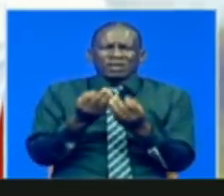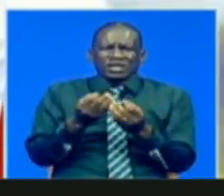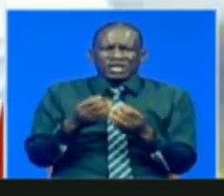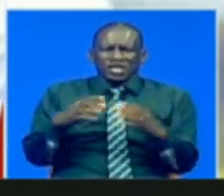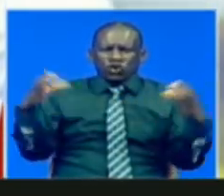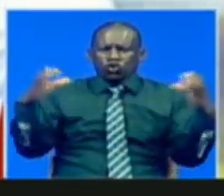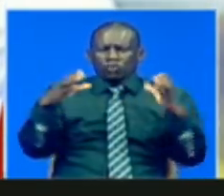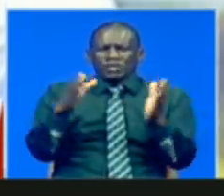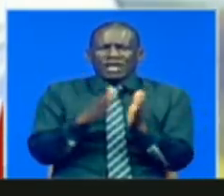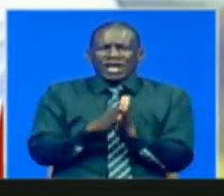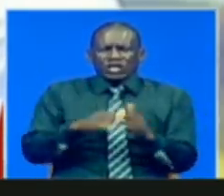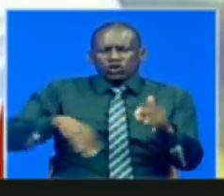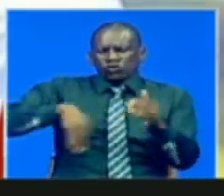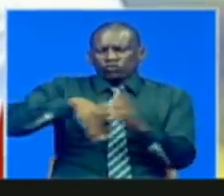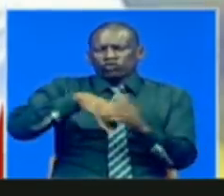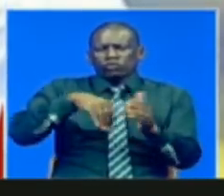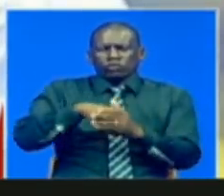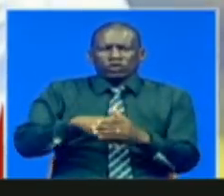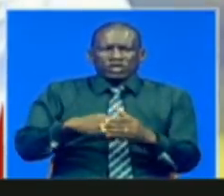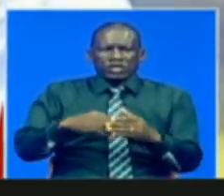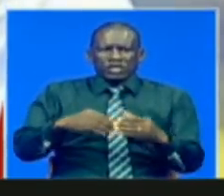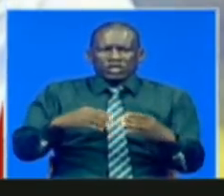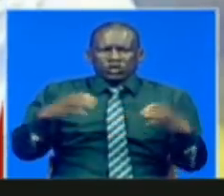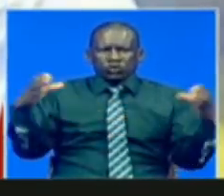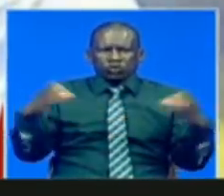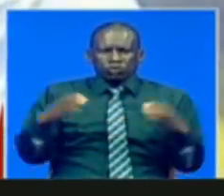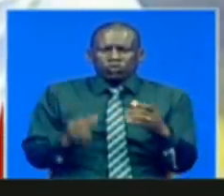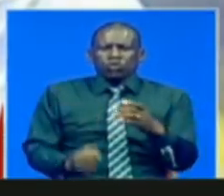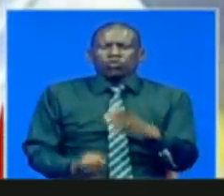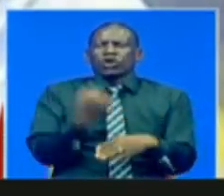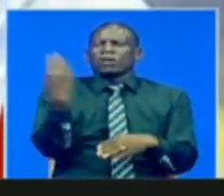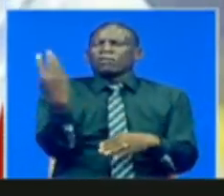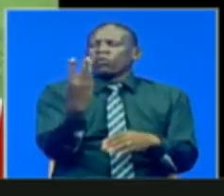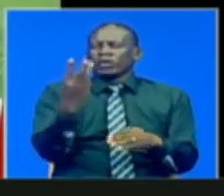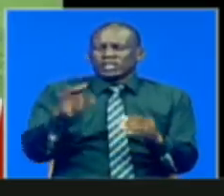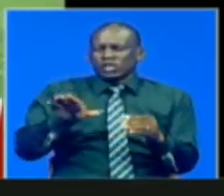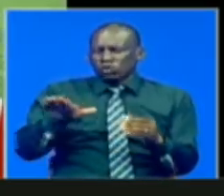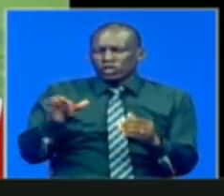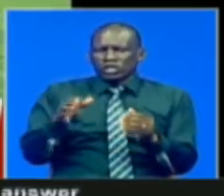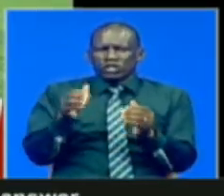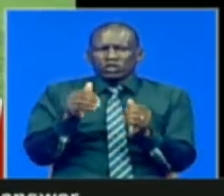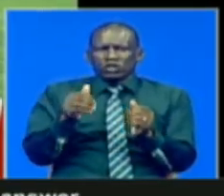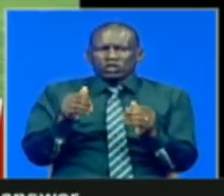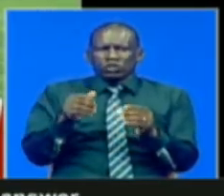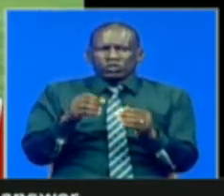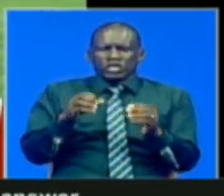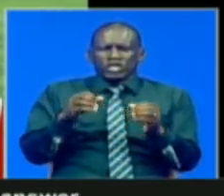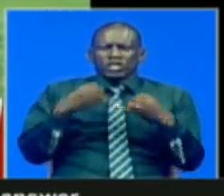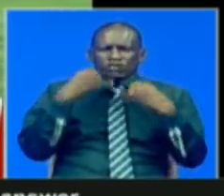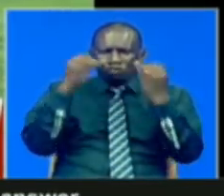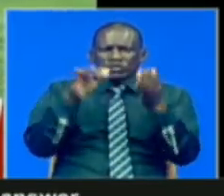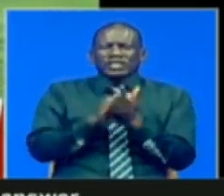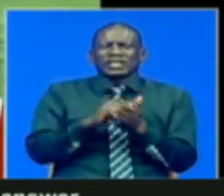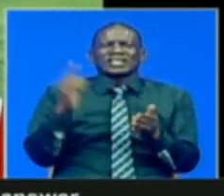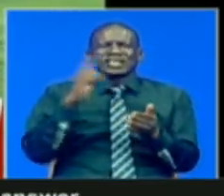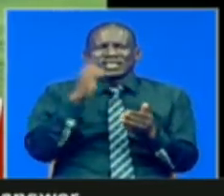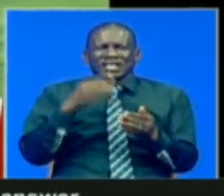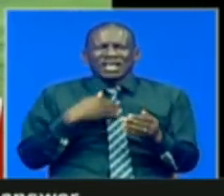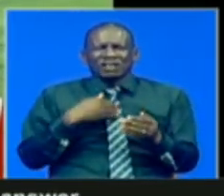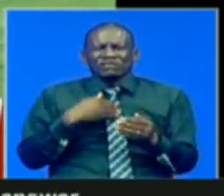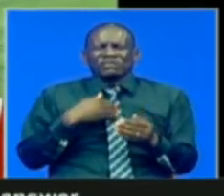and the local football fraternity woke up Wednesday morning to the news that terror had scored a painful goal against